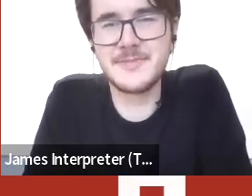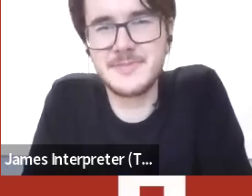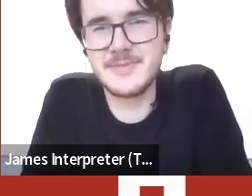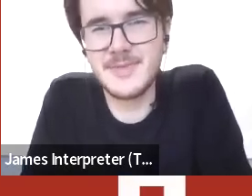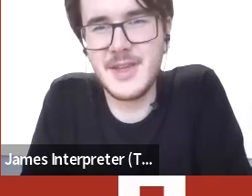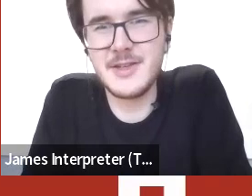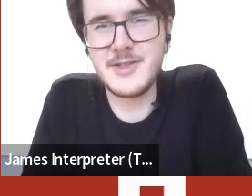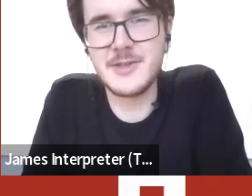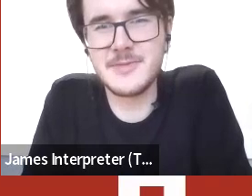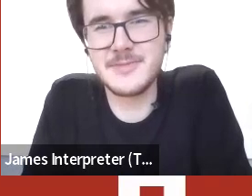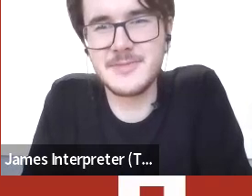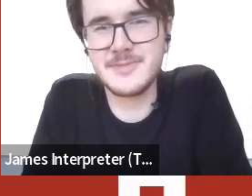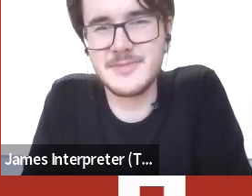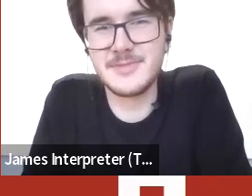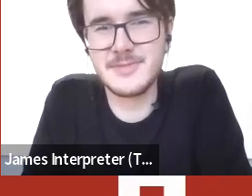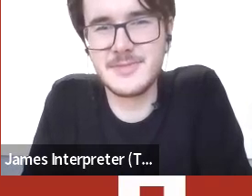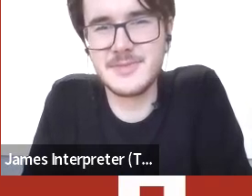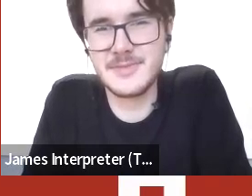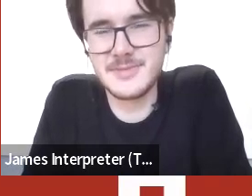H. H.